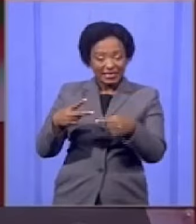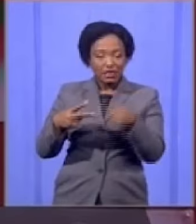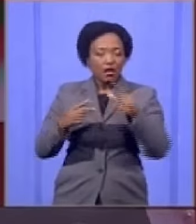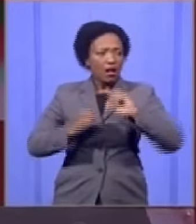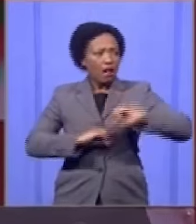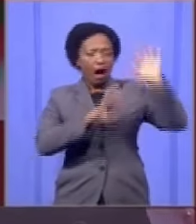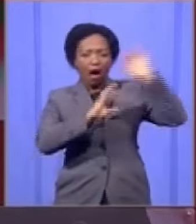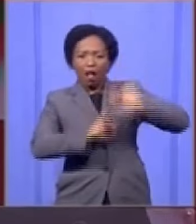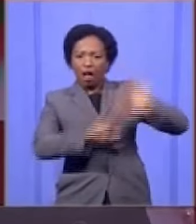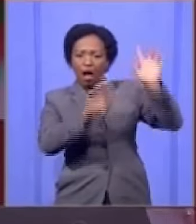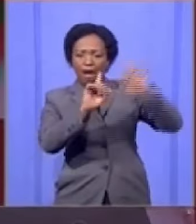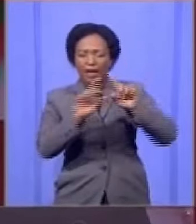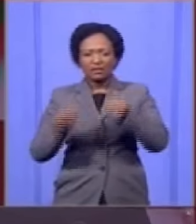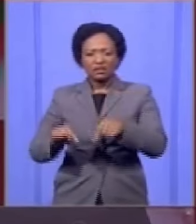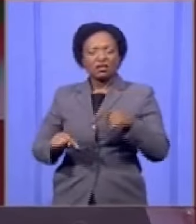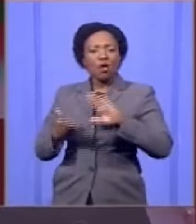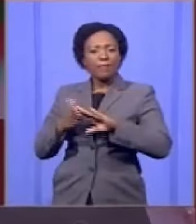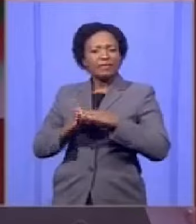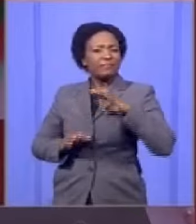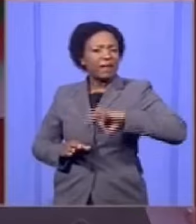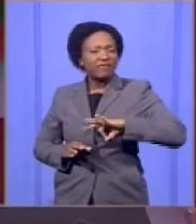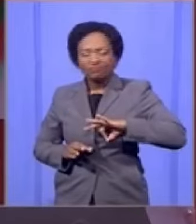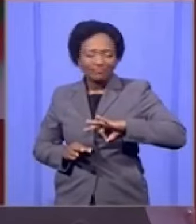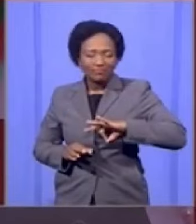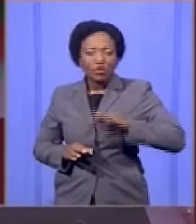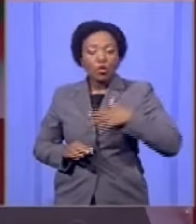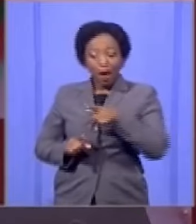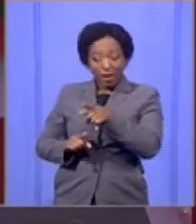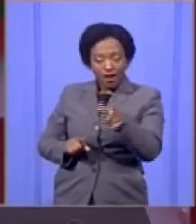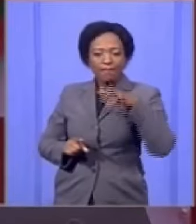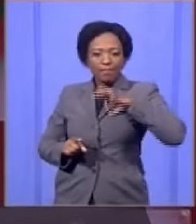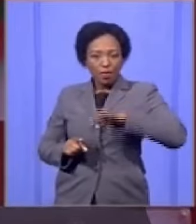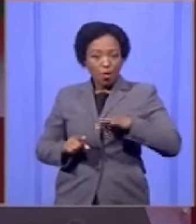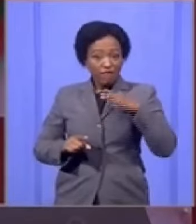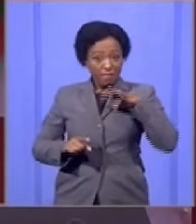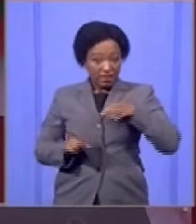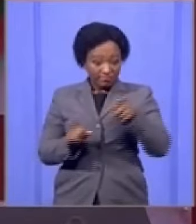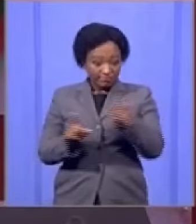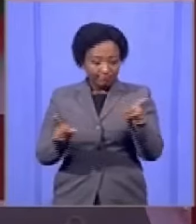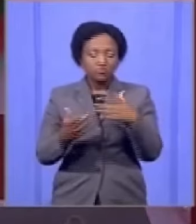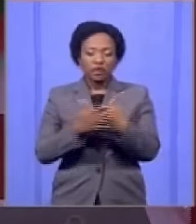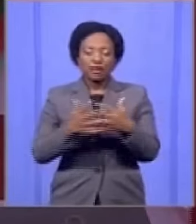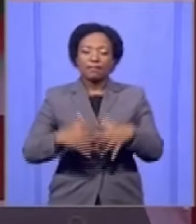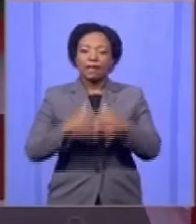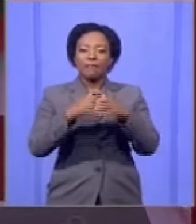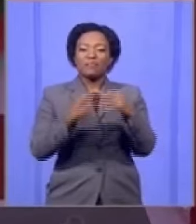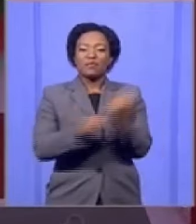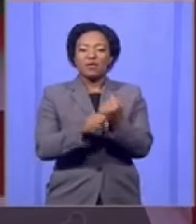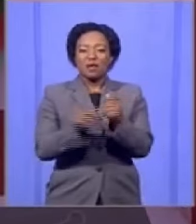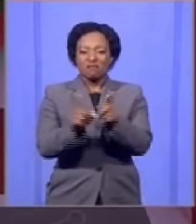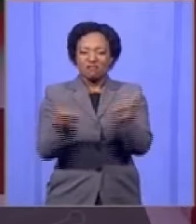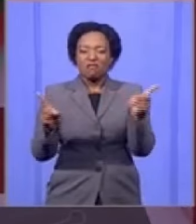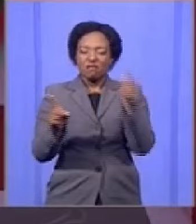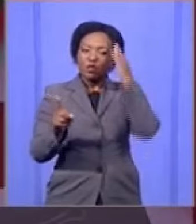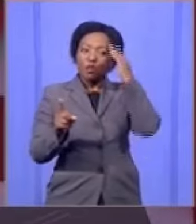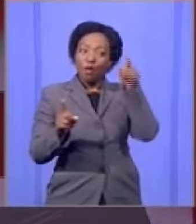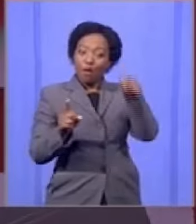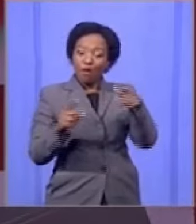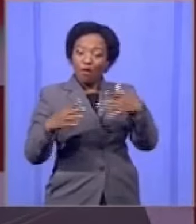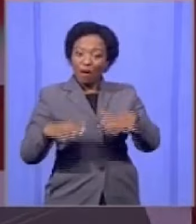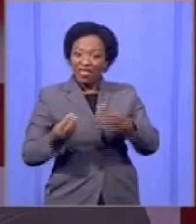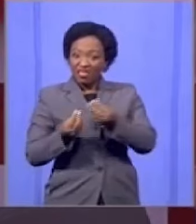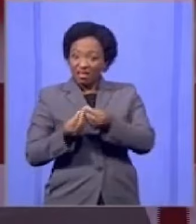Because when they beneficiate here, then they create jobs here. You must know all of these minerals when they